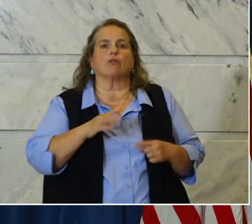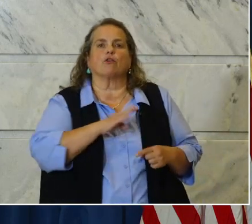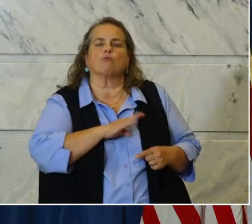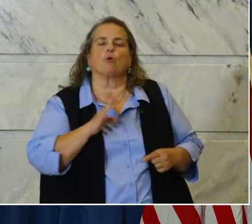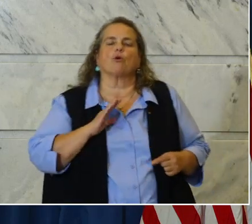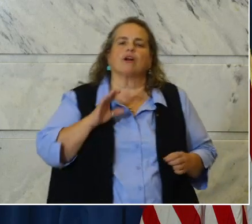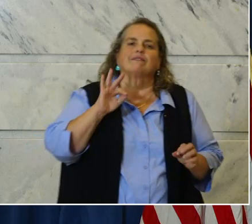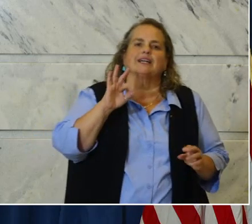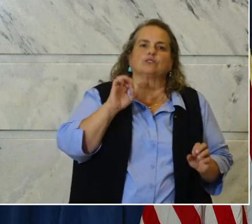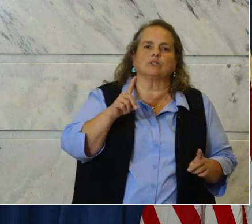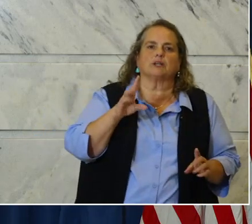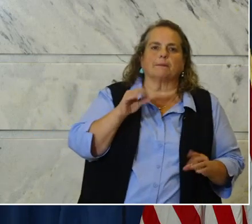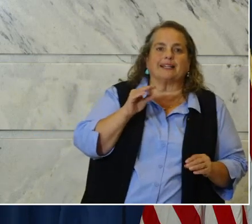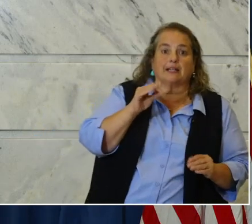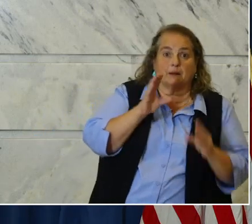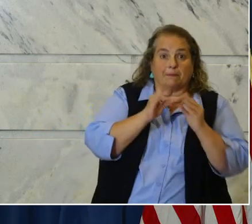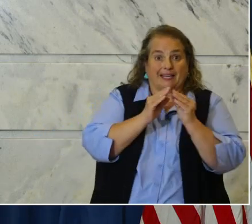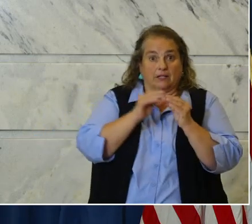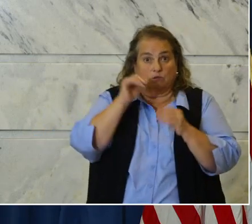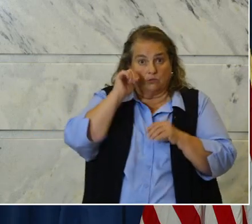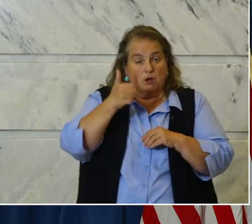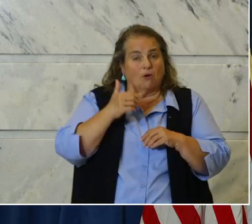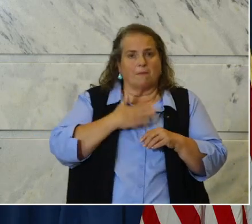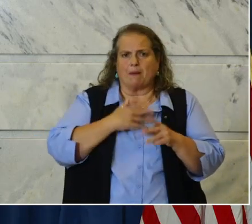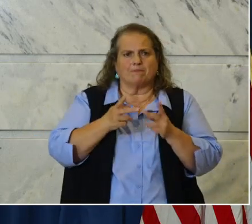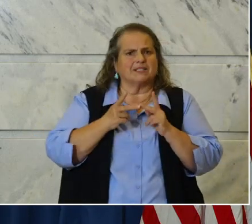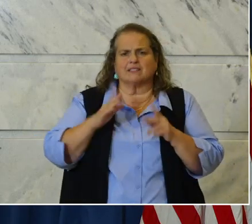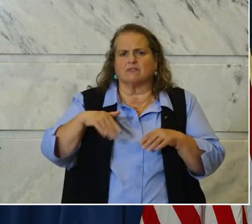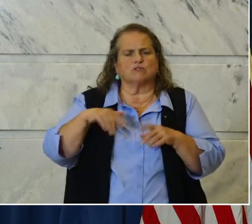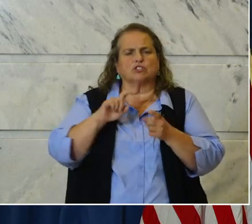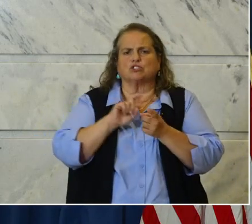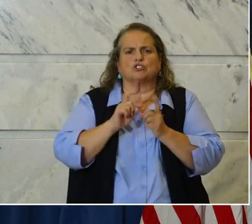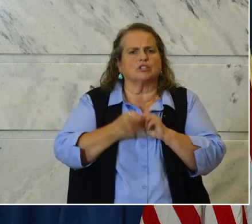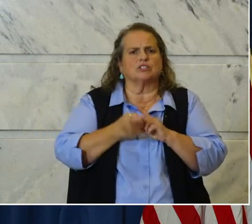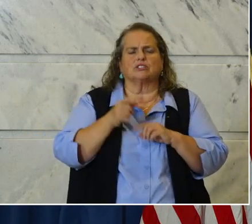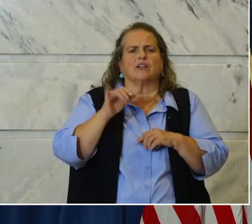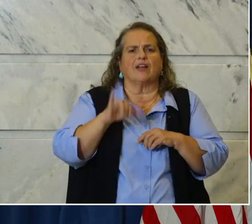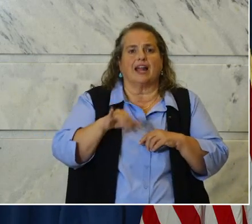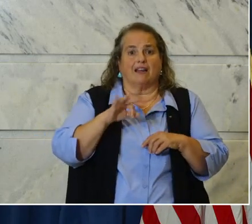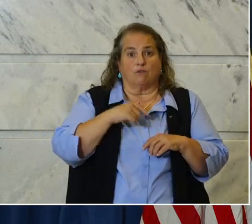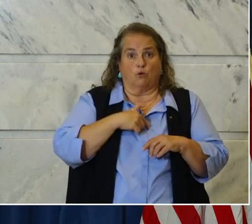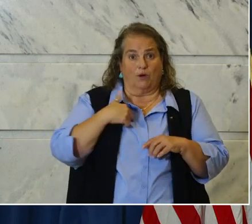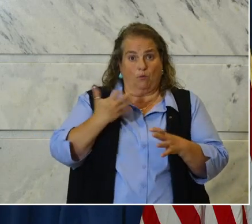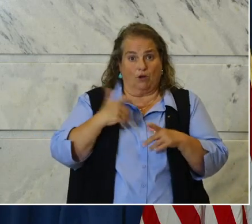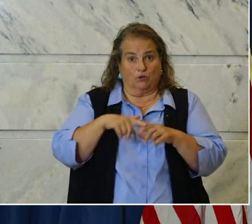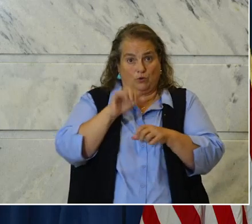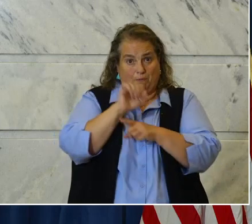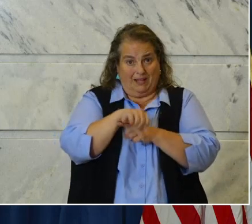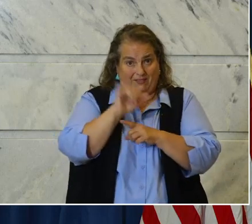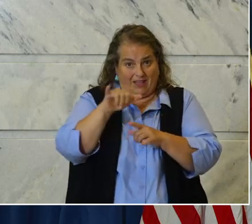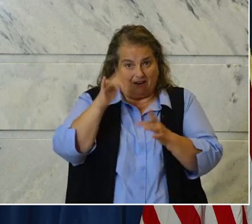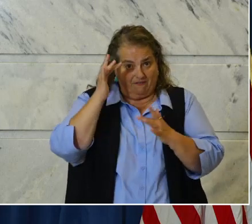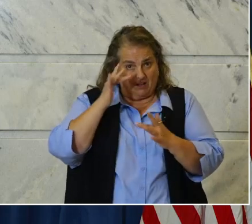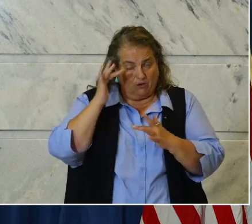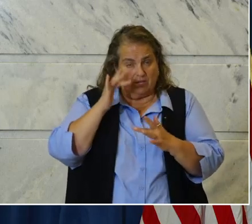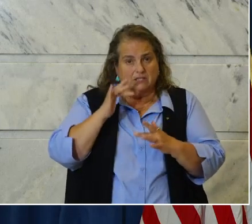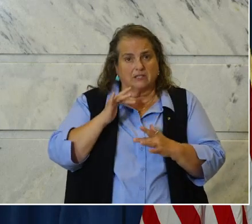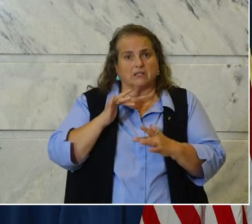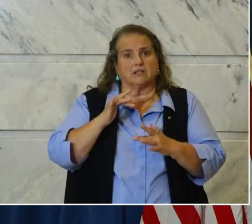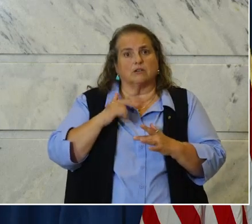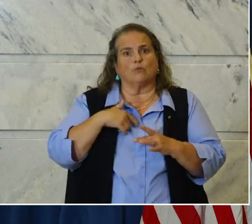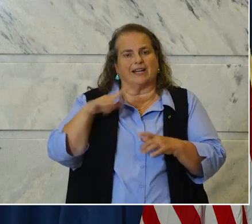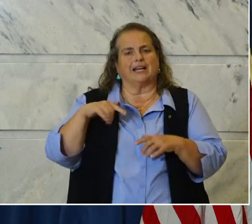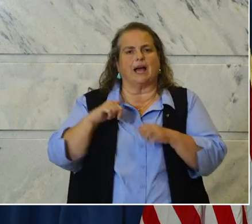of Education meeting tomorrow. You know, my position hadn't changed in that if we're going to beat this virus, we need